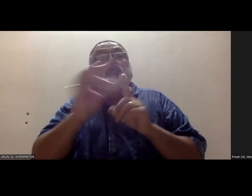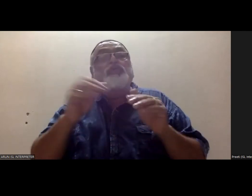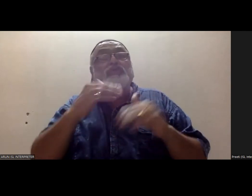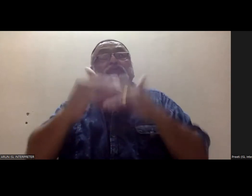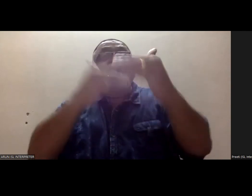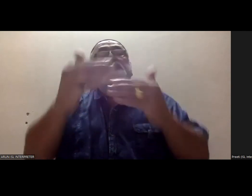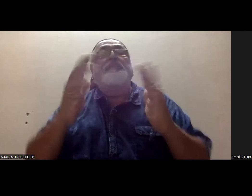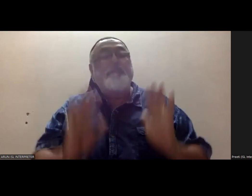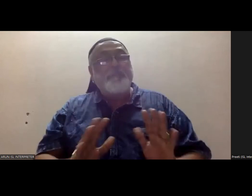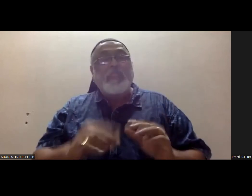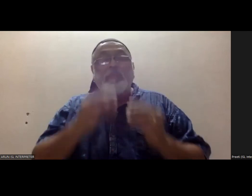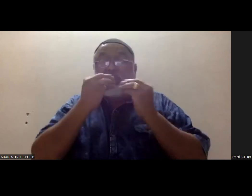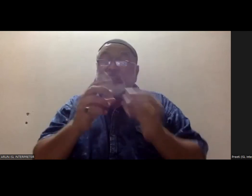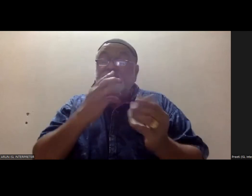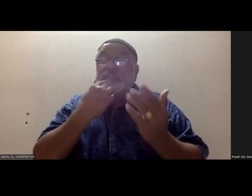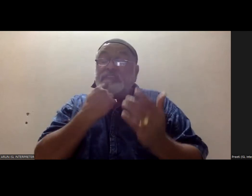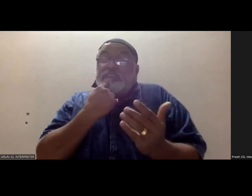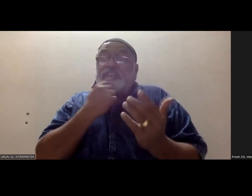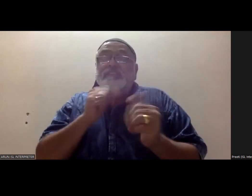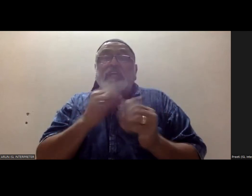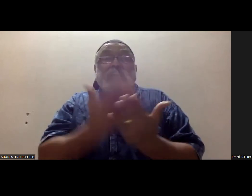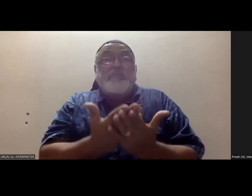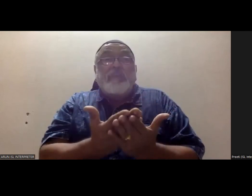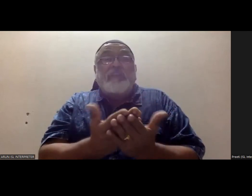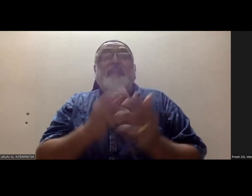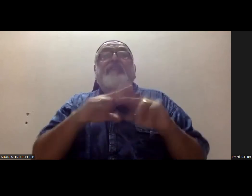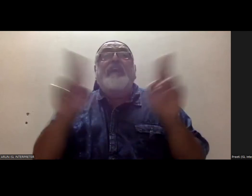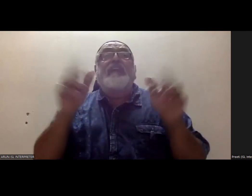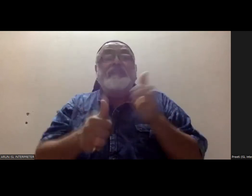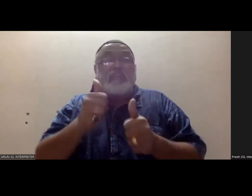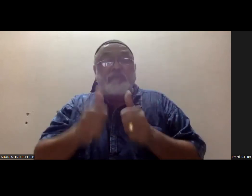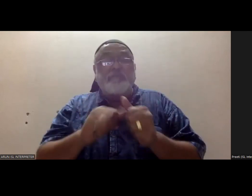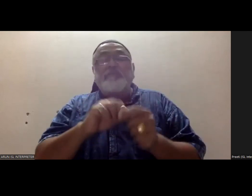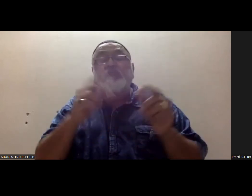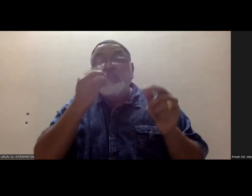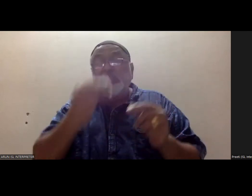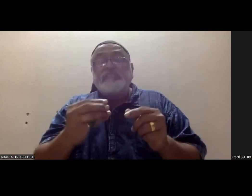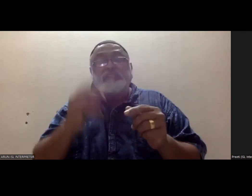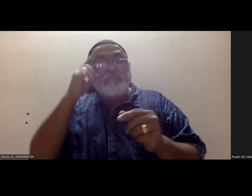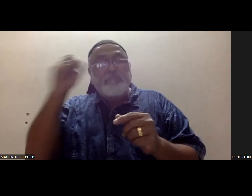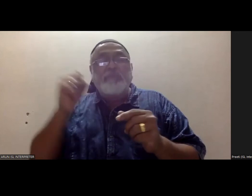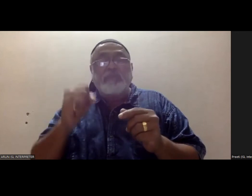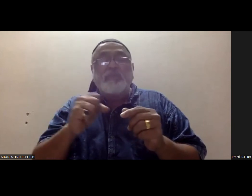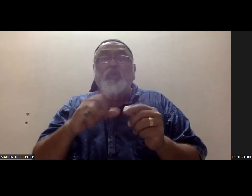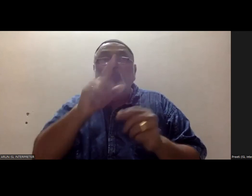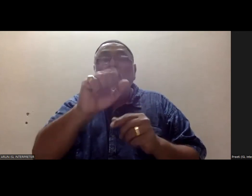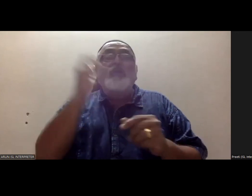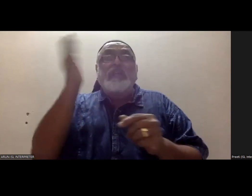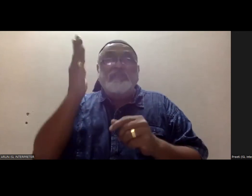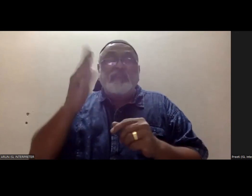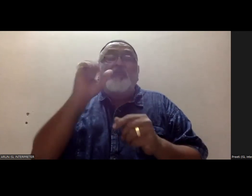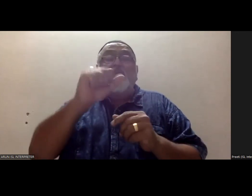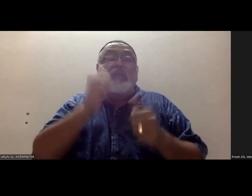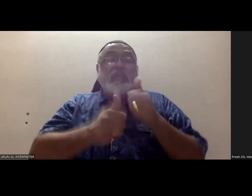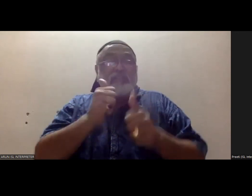assignments, about your final exams. I understand that you guys have your lectures and your regular classes and your